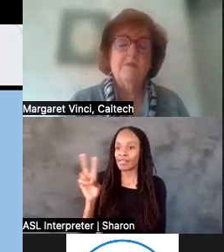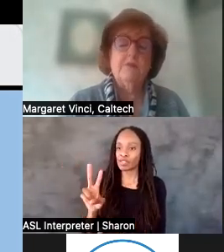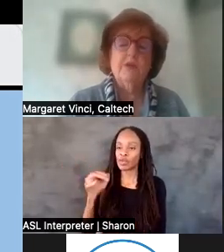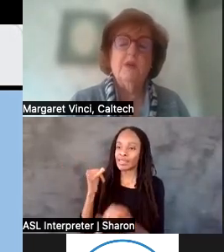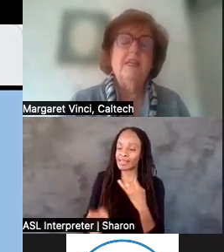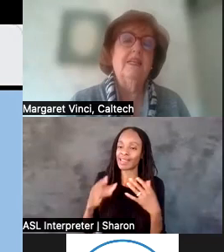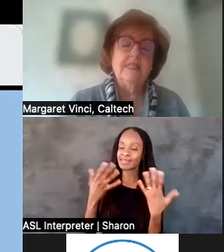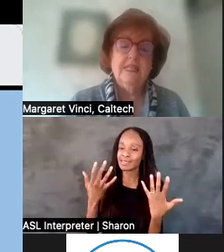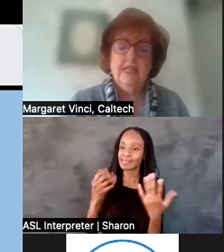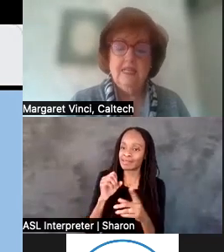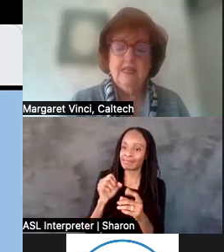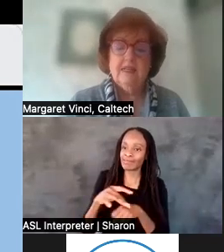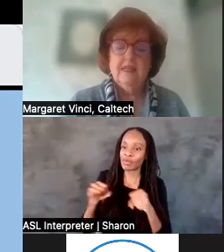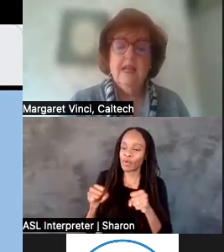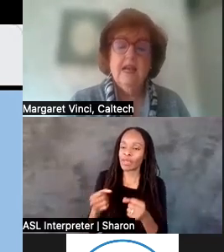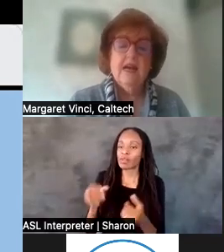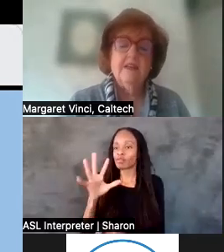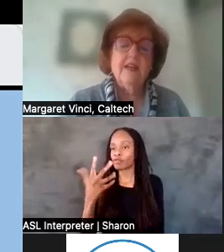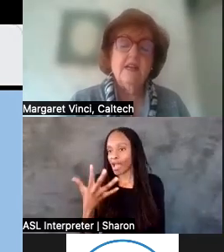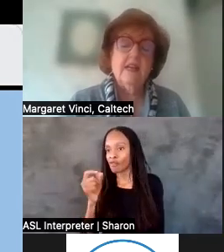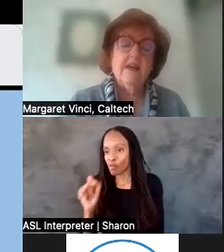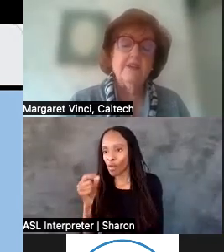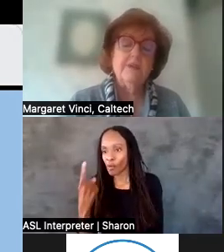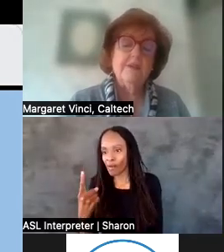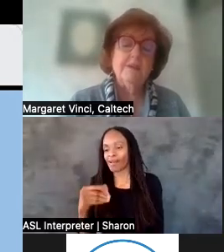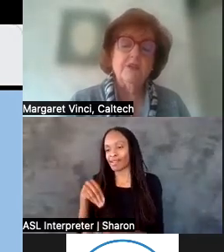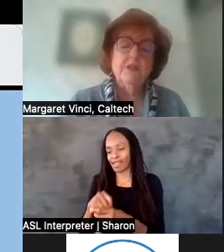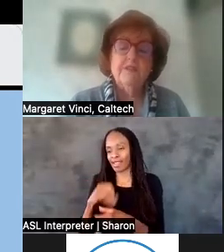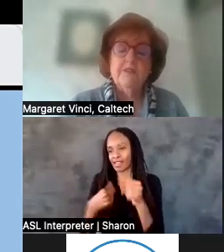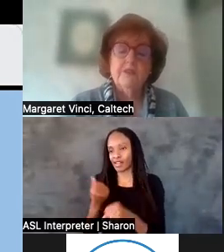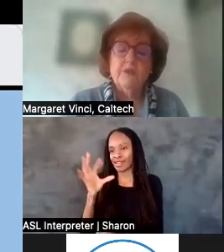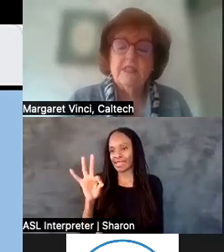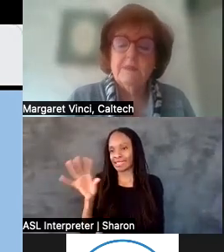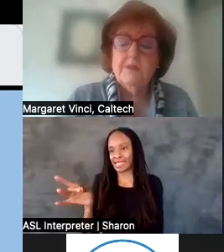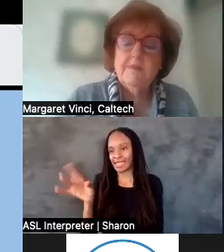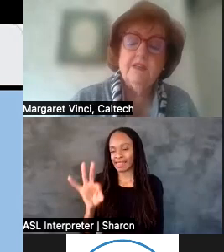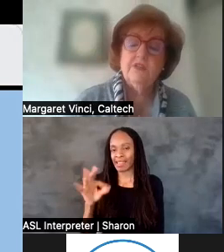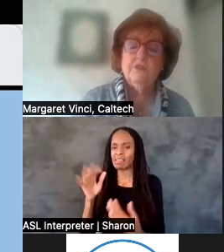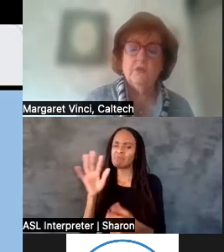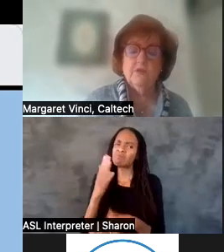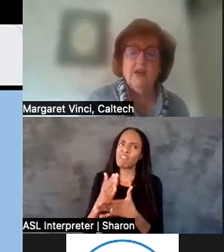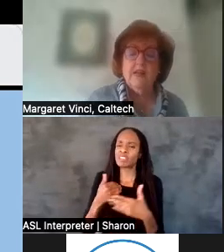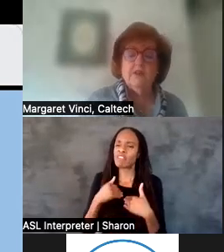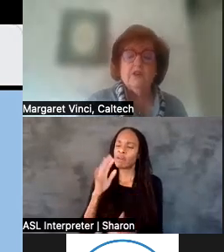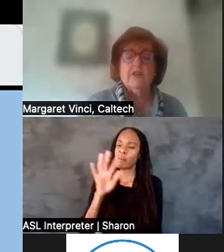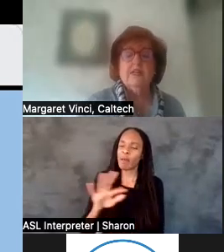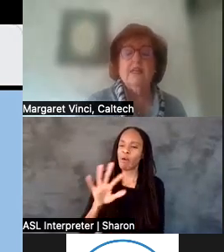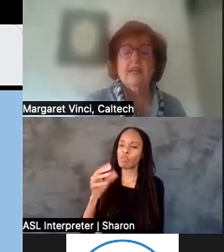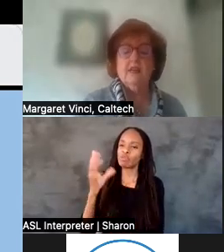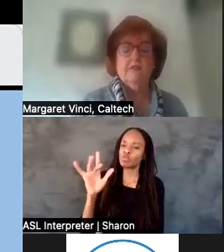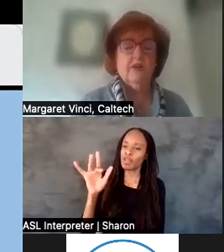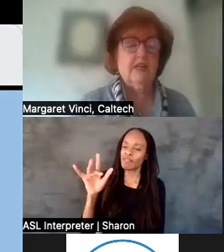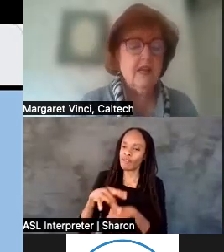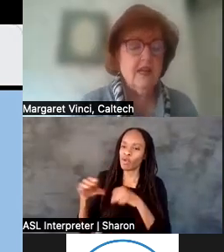was a 5.1 in 1989. There, on average, we have about 25 earthquakes between a magnitude 4 and 5 occur